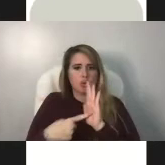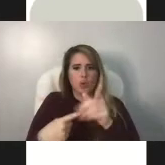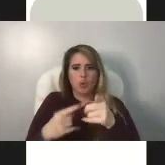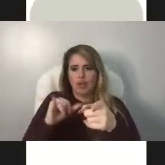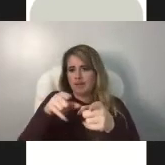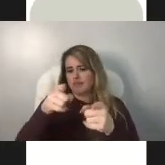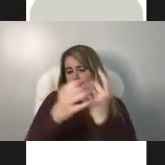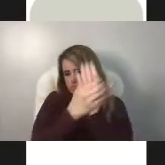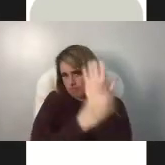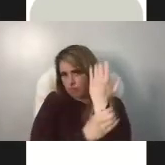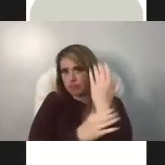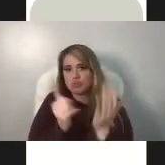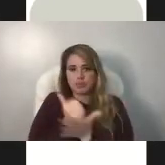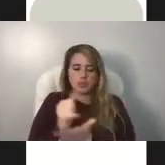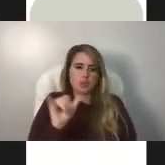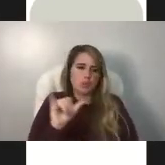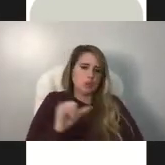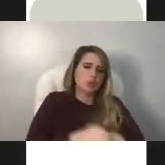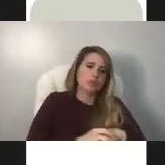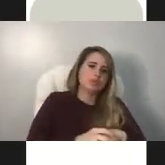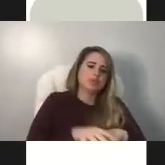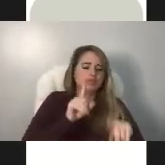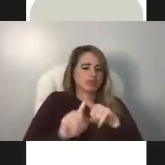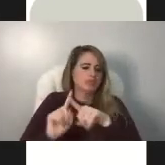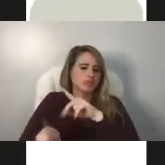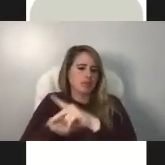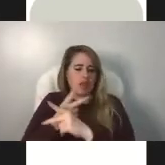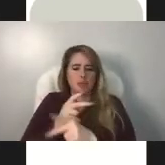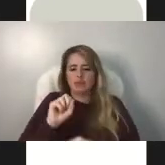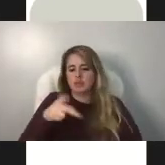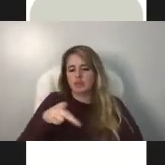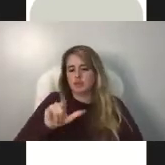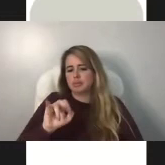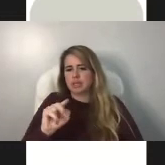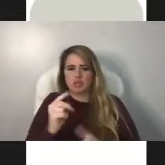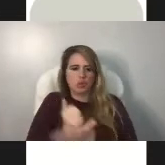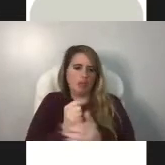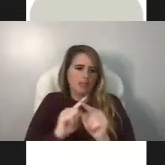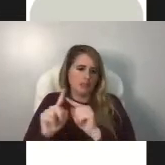right. There's many different types of splints to treat many different types of conditions,